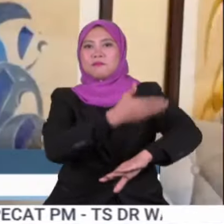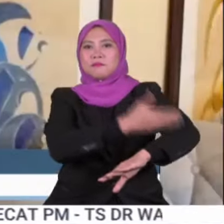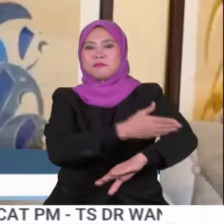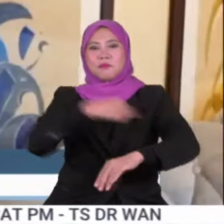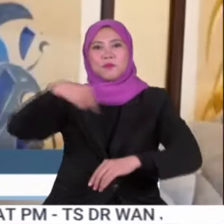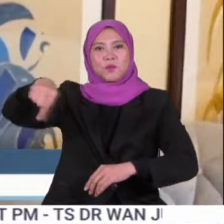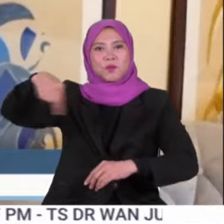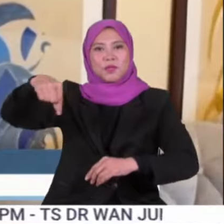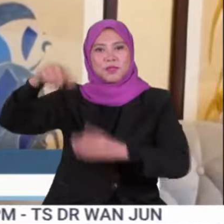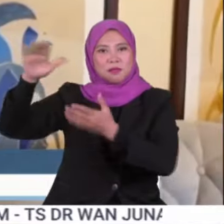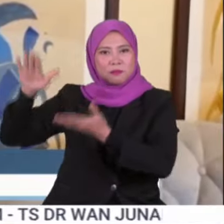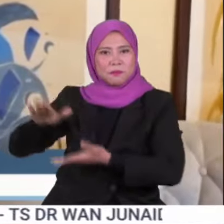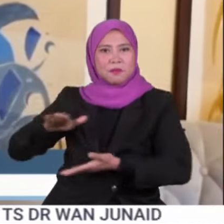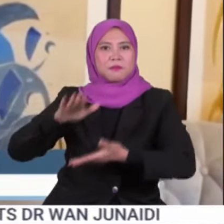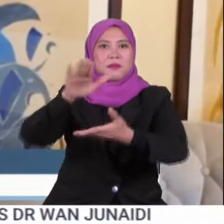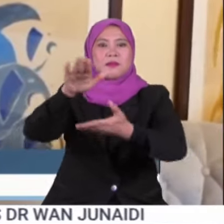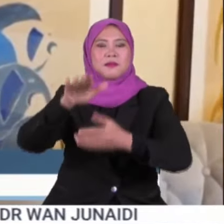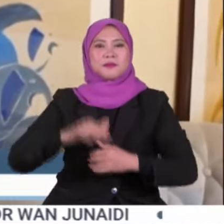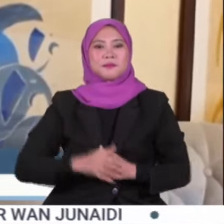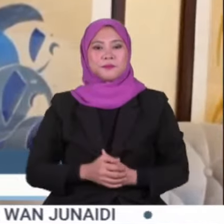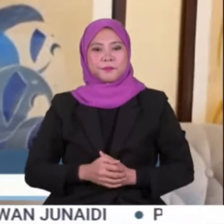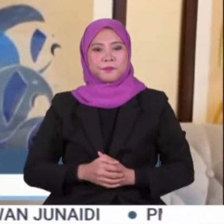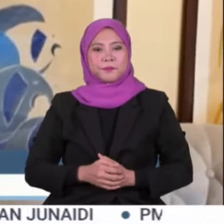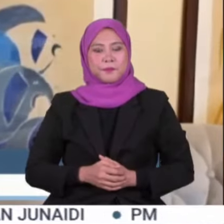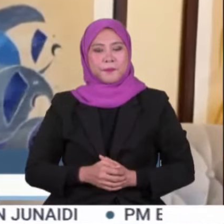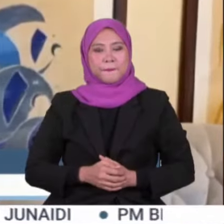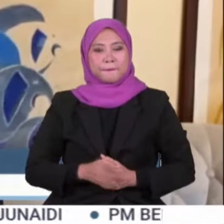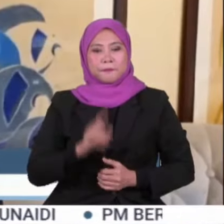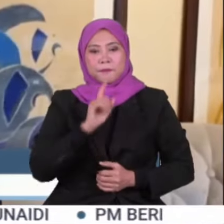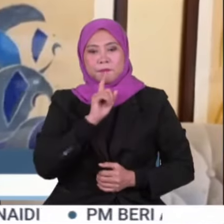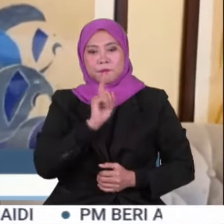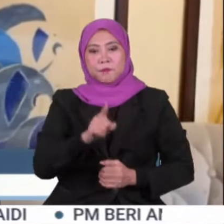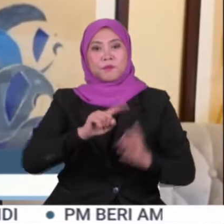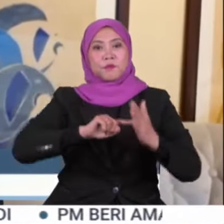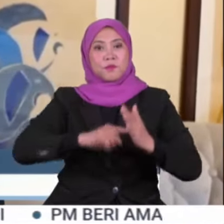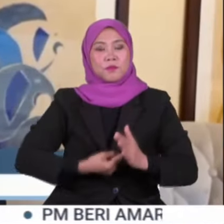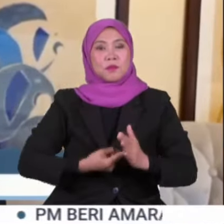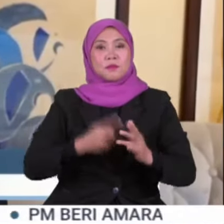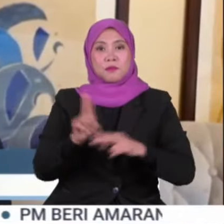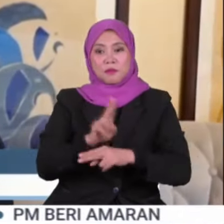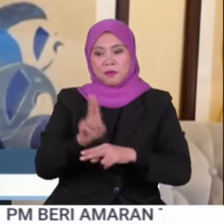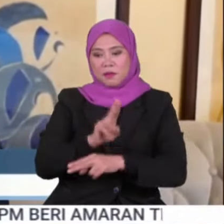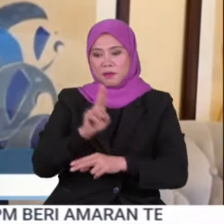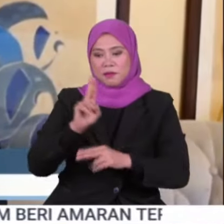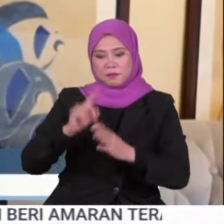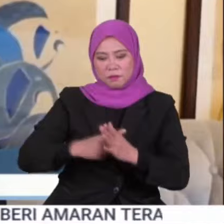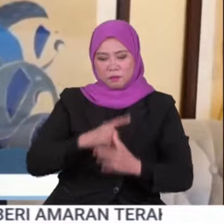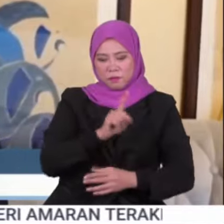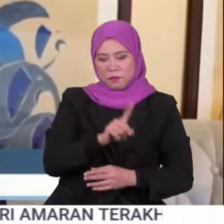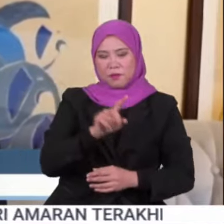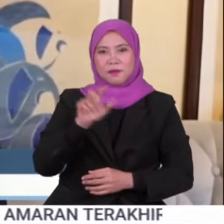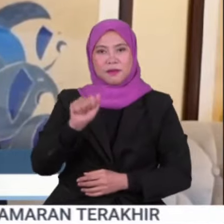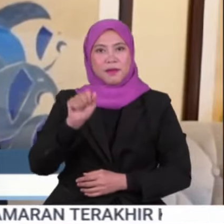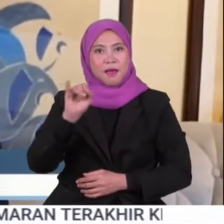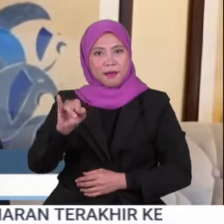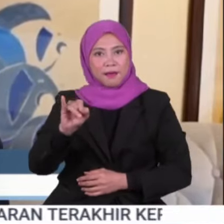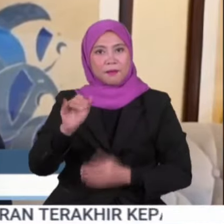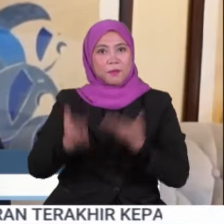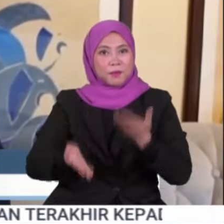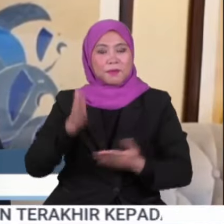penyampaian. But NHK are prohibited from using generated AI, but in the future we have to